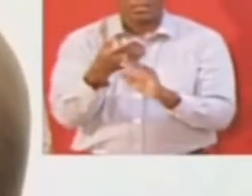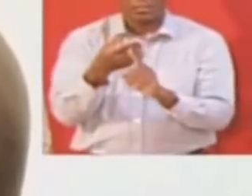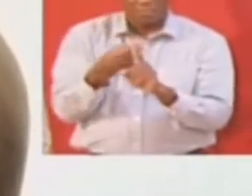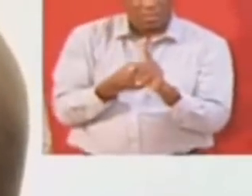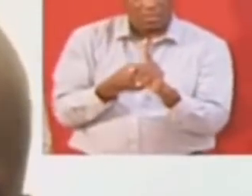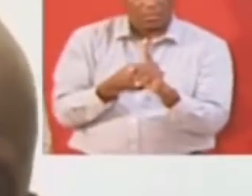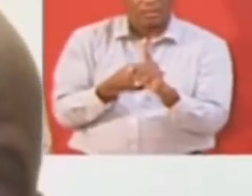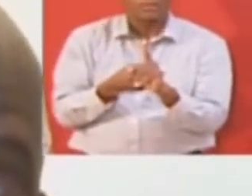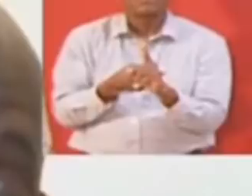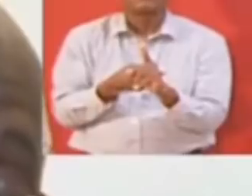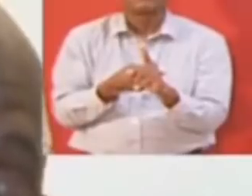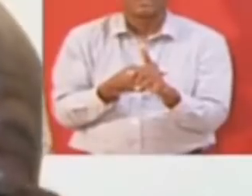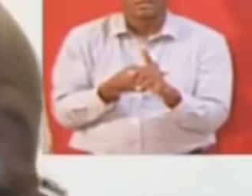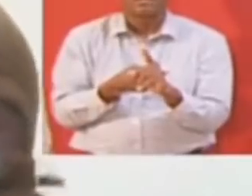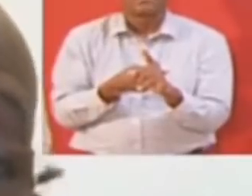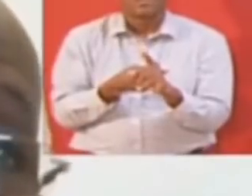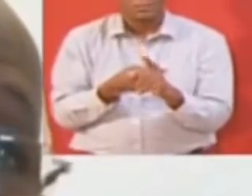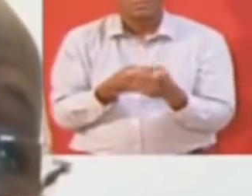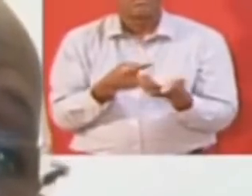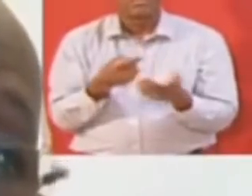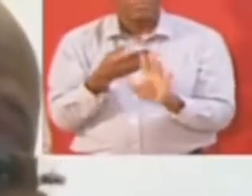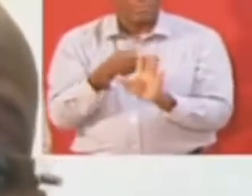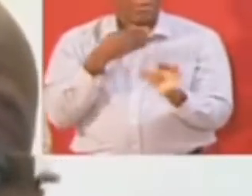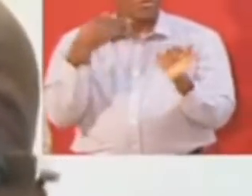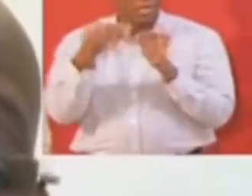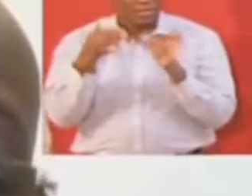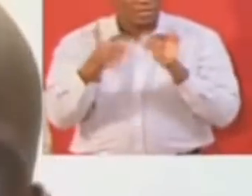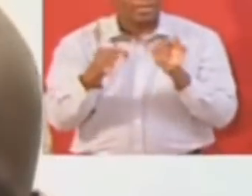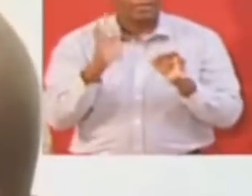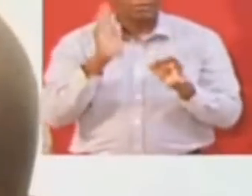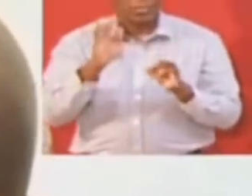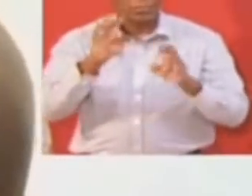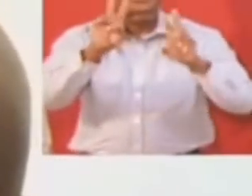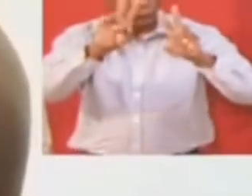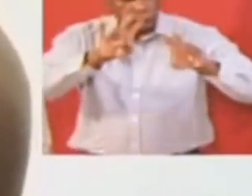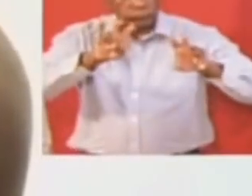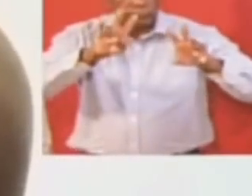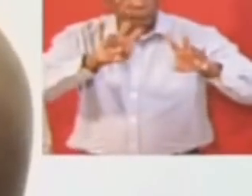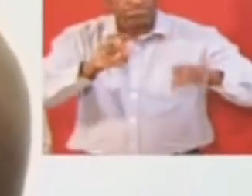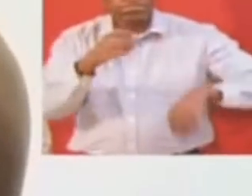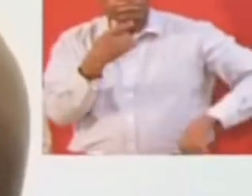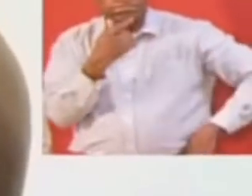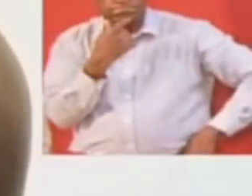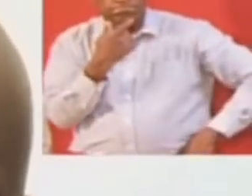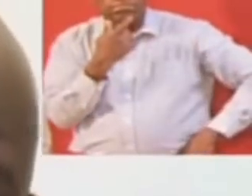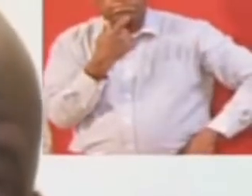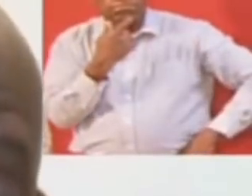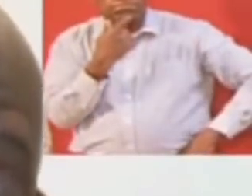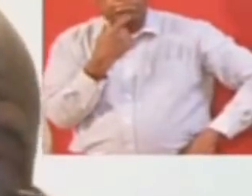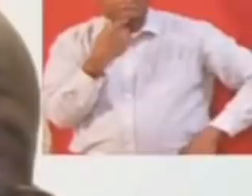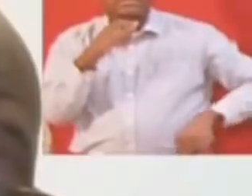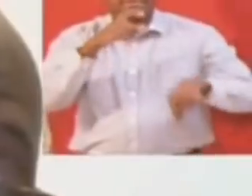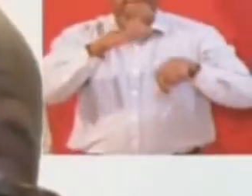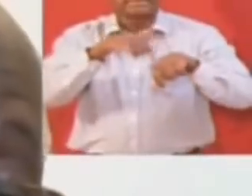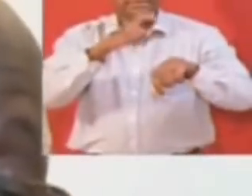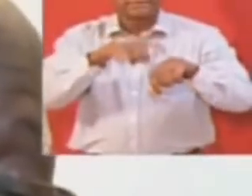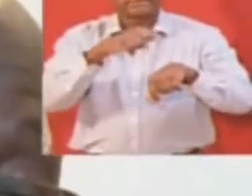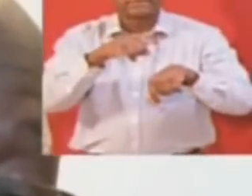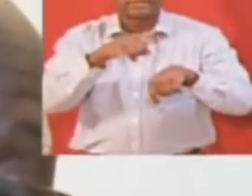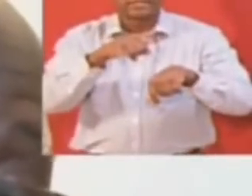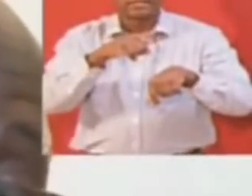And we said that we would look at it, and by the 11th of September, which is a week away from now,